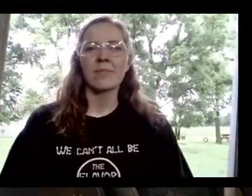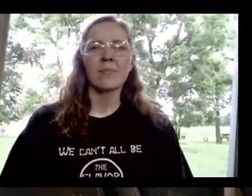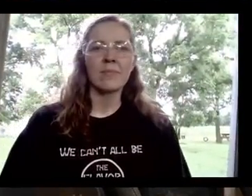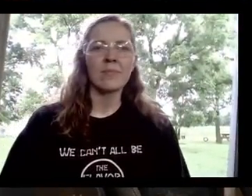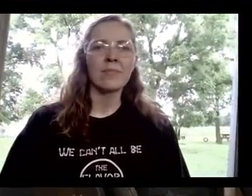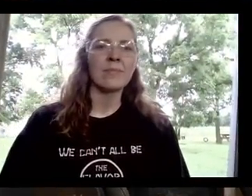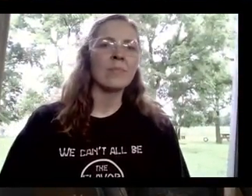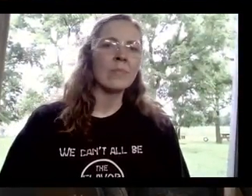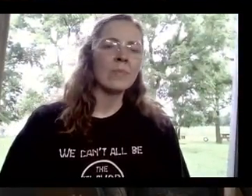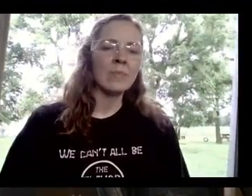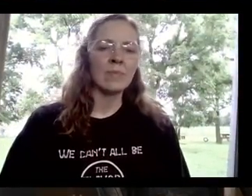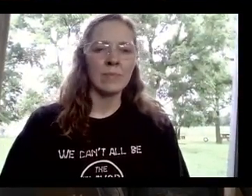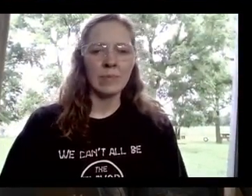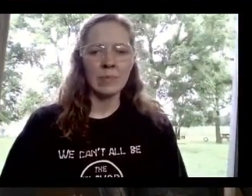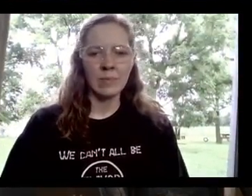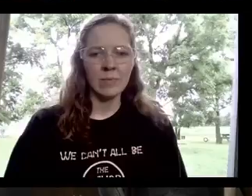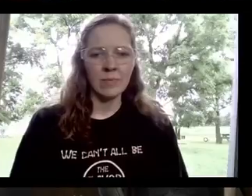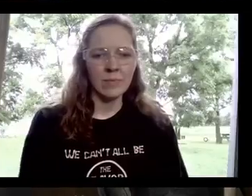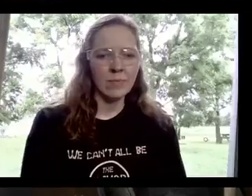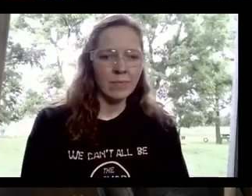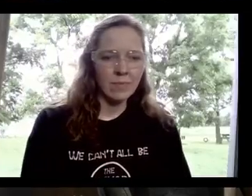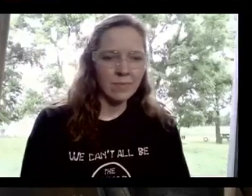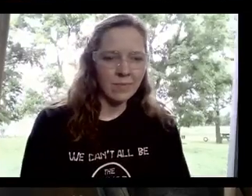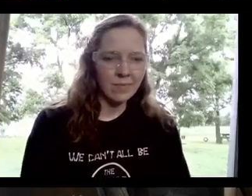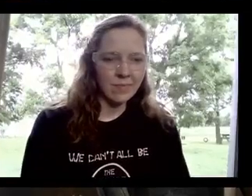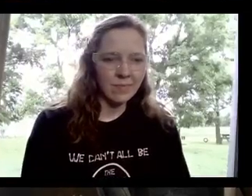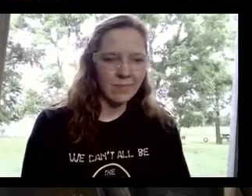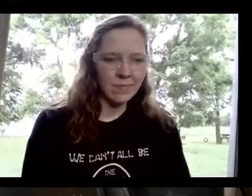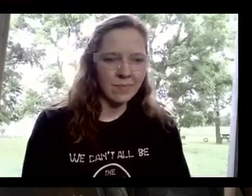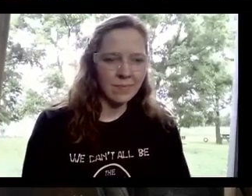them. So they're going to have high chasing done.